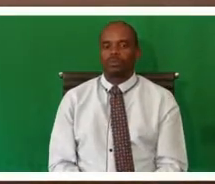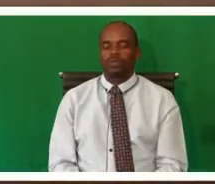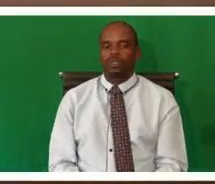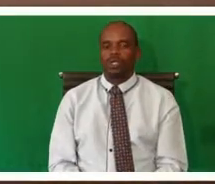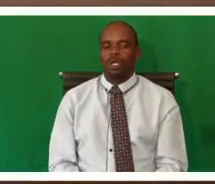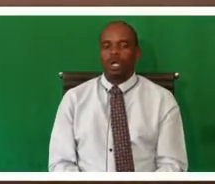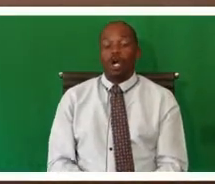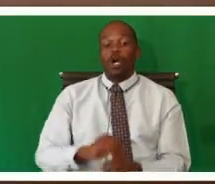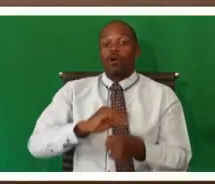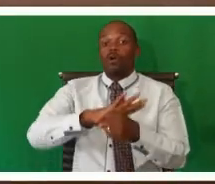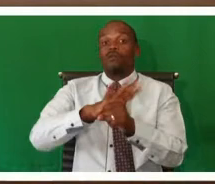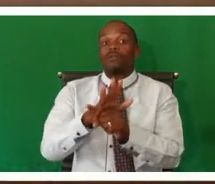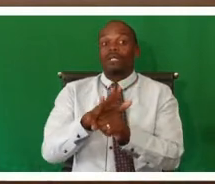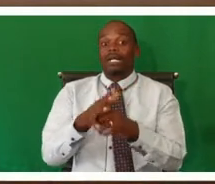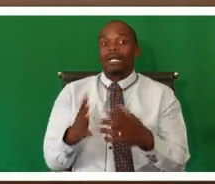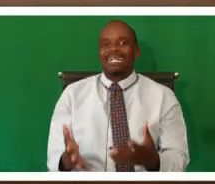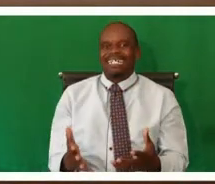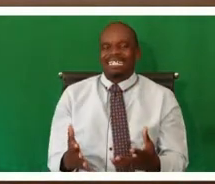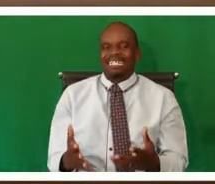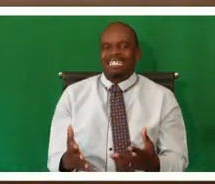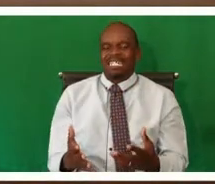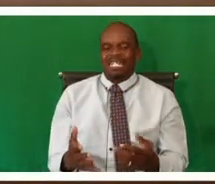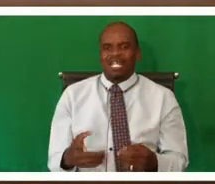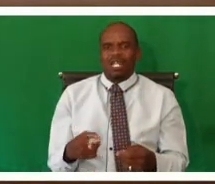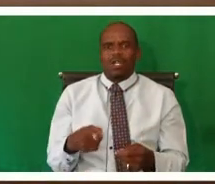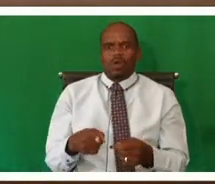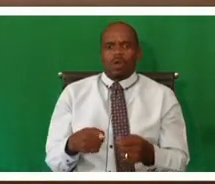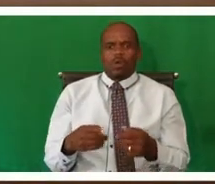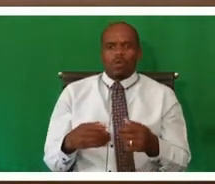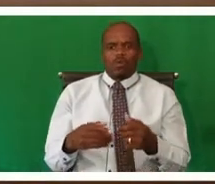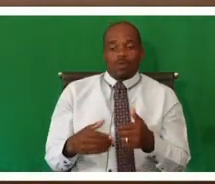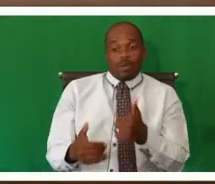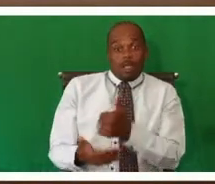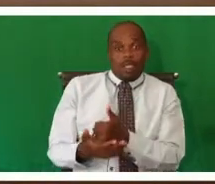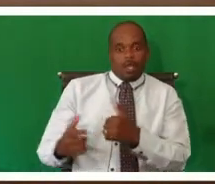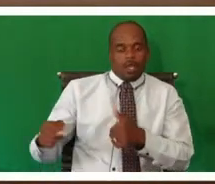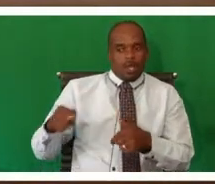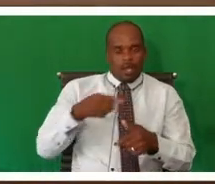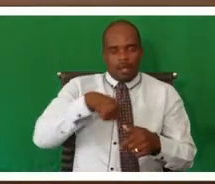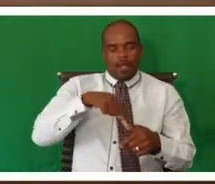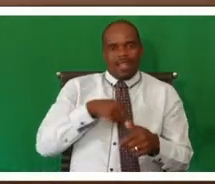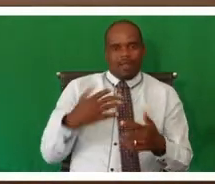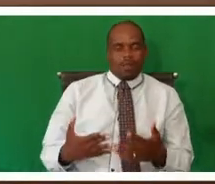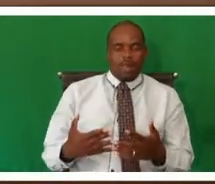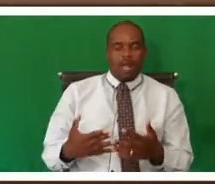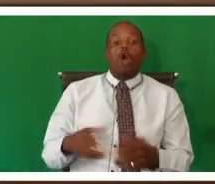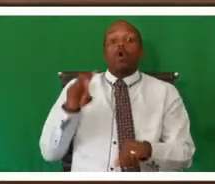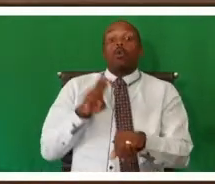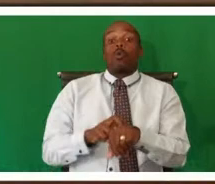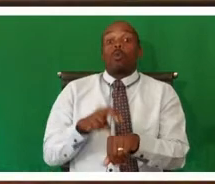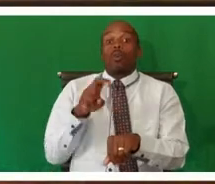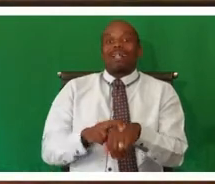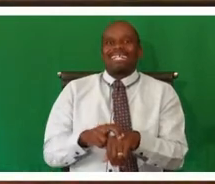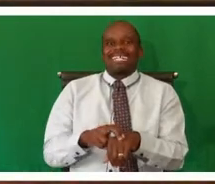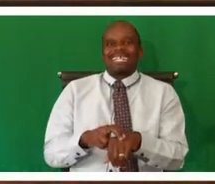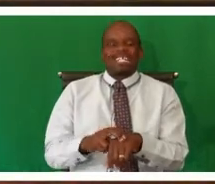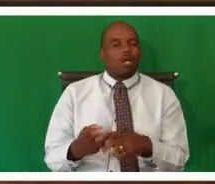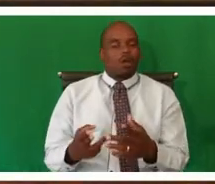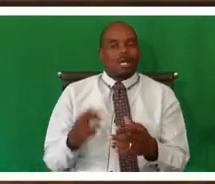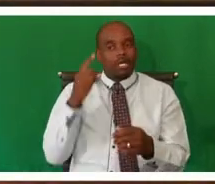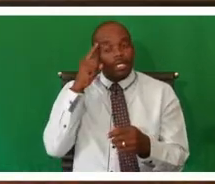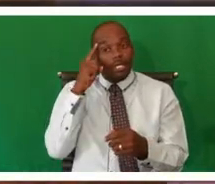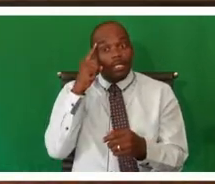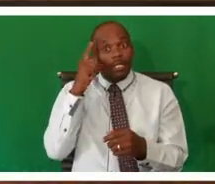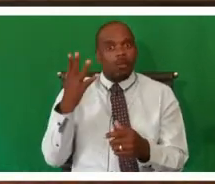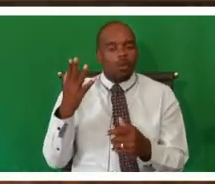no longer be with us. We need to be vigilant. It is not over up